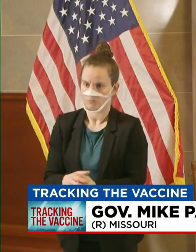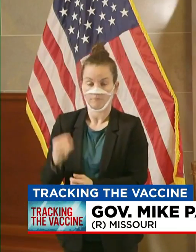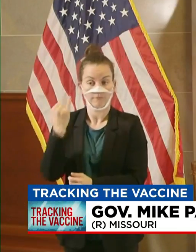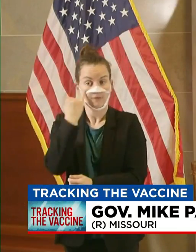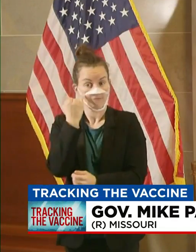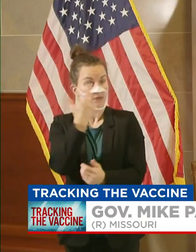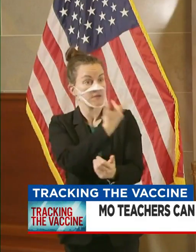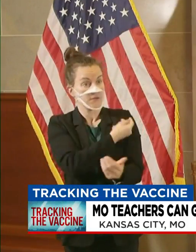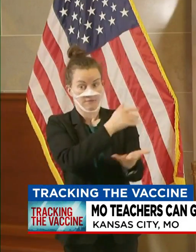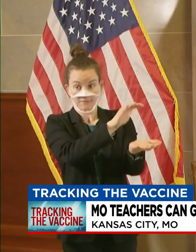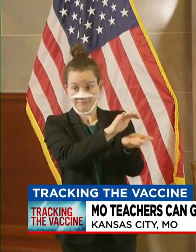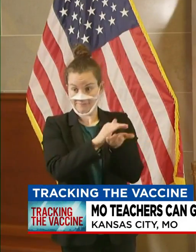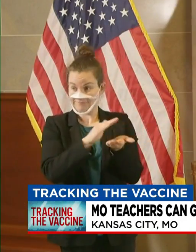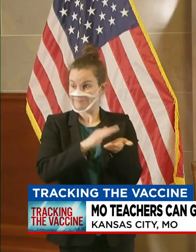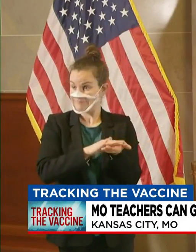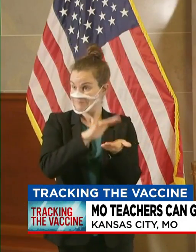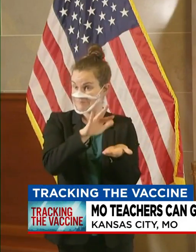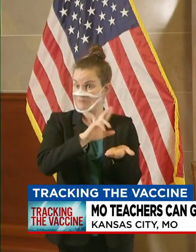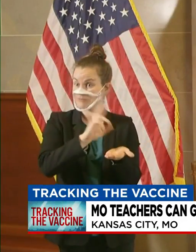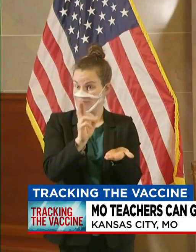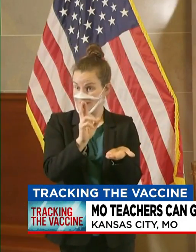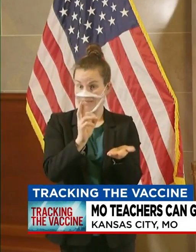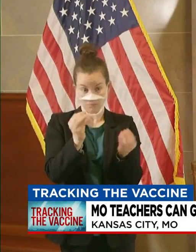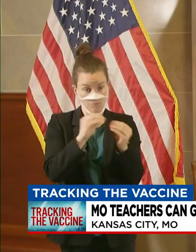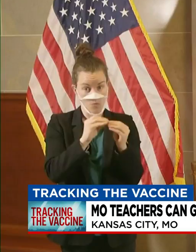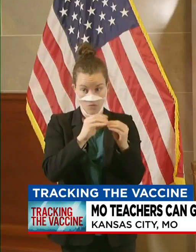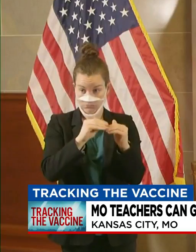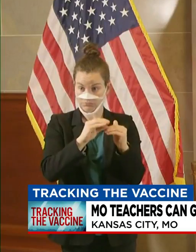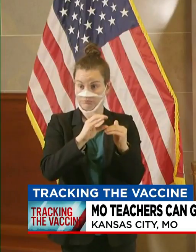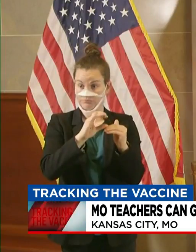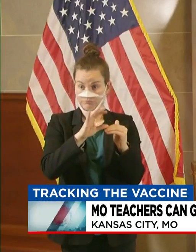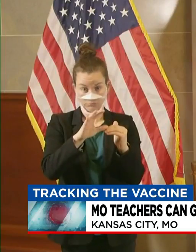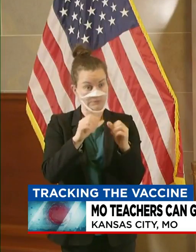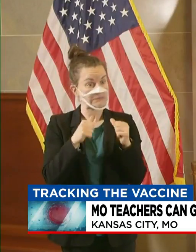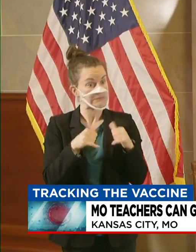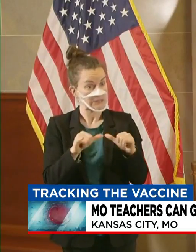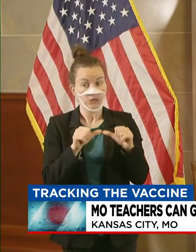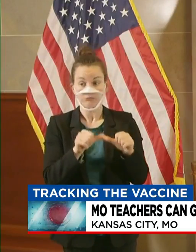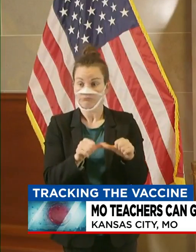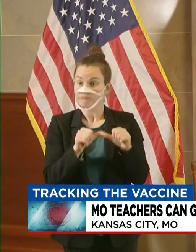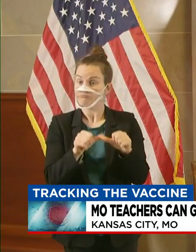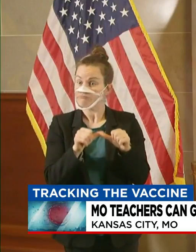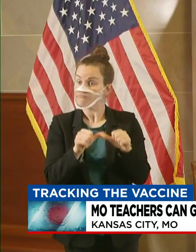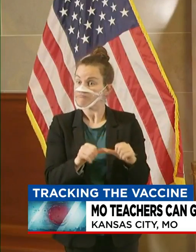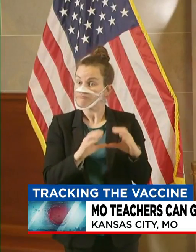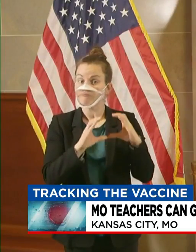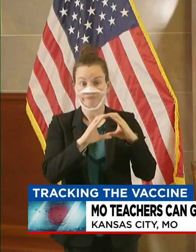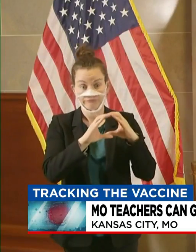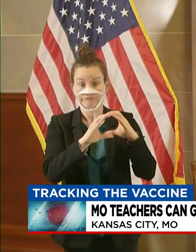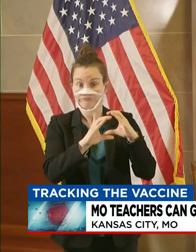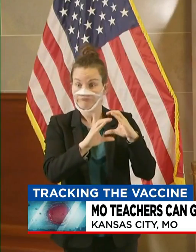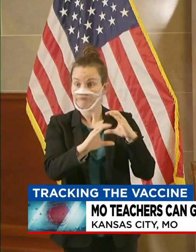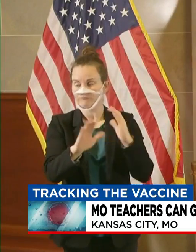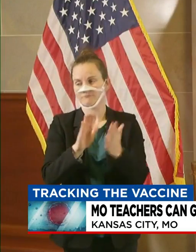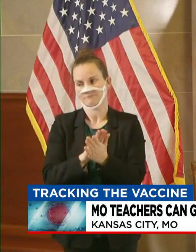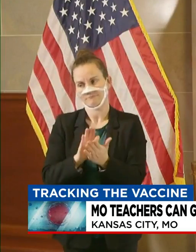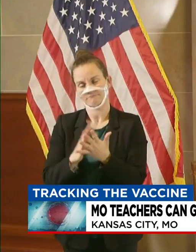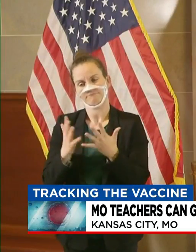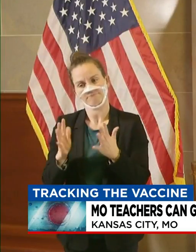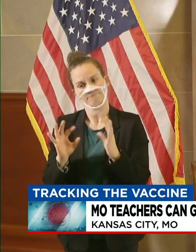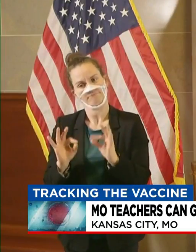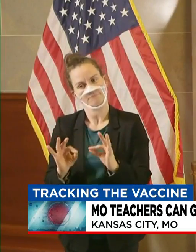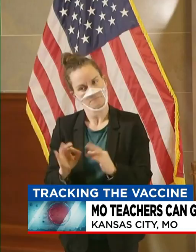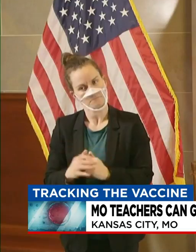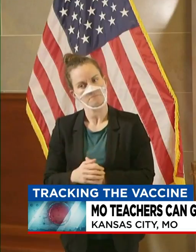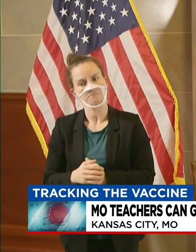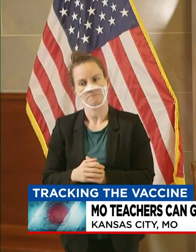increase, and if we continue to make the steady progress we've seen, we believe that we will be